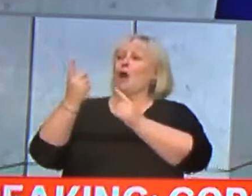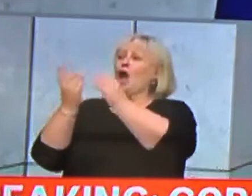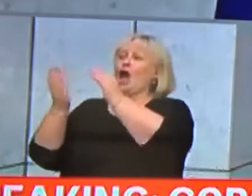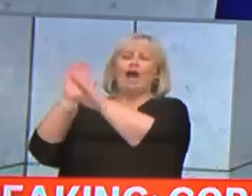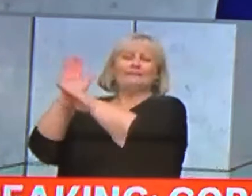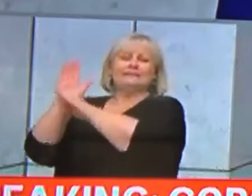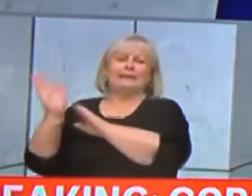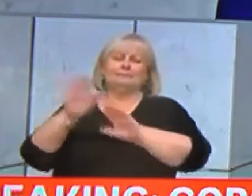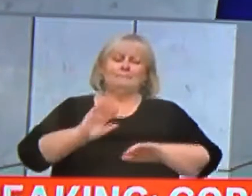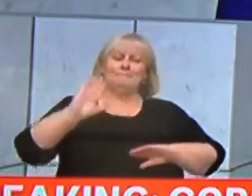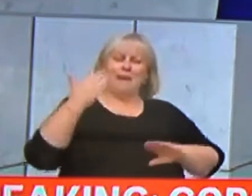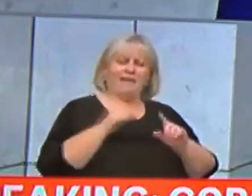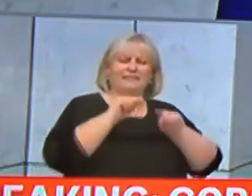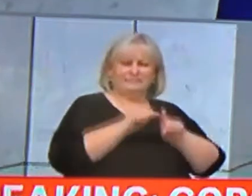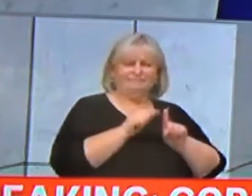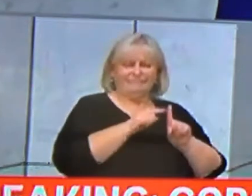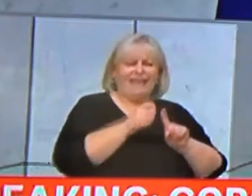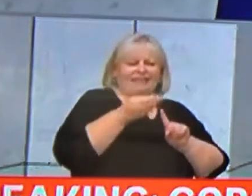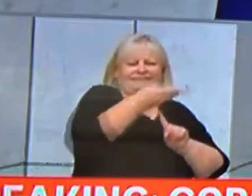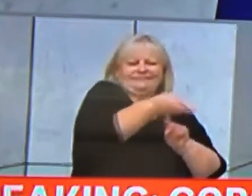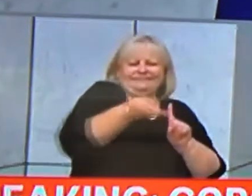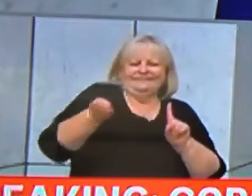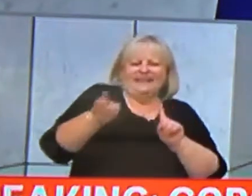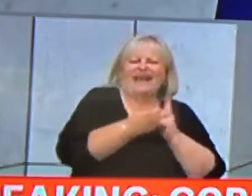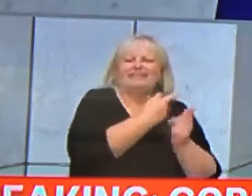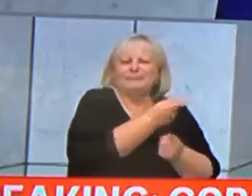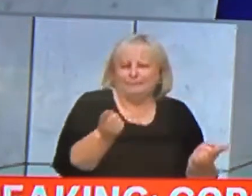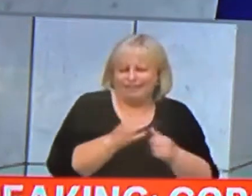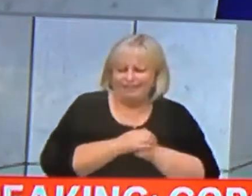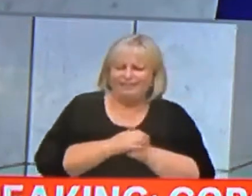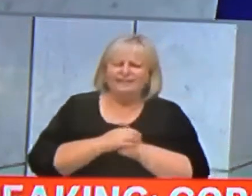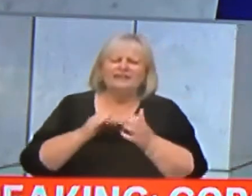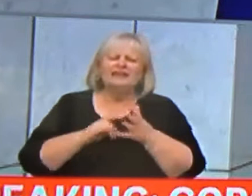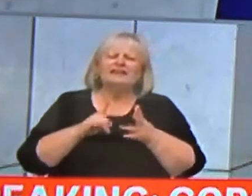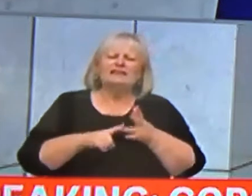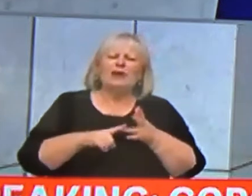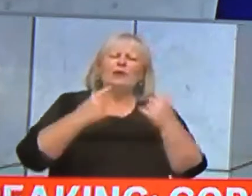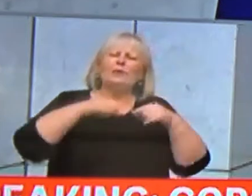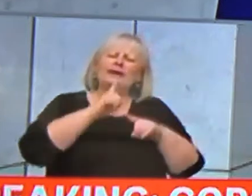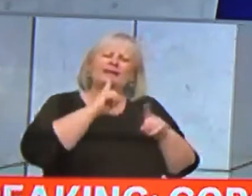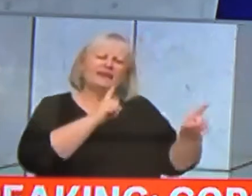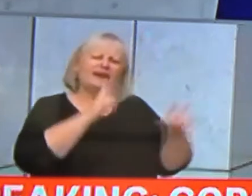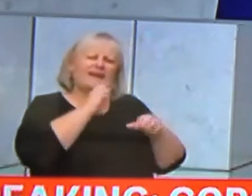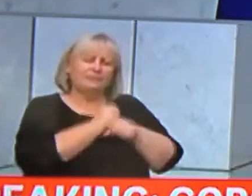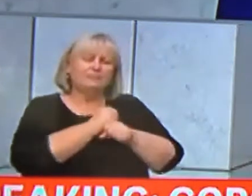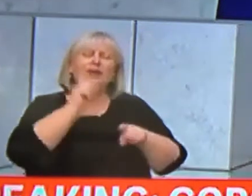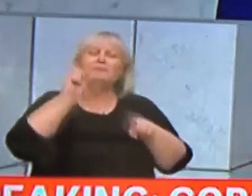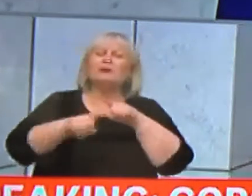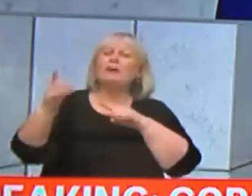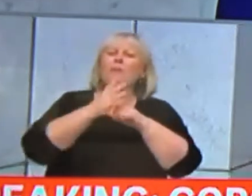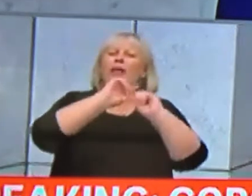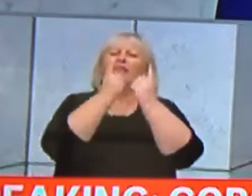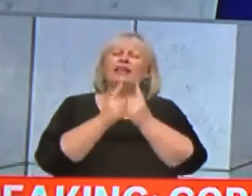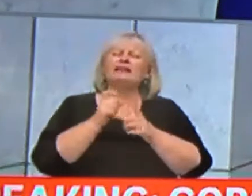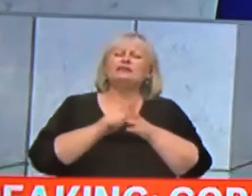the Health Protection Principal Committee yesterday recommended to governments that the single most important thing we can